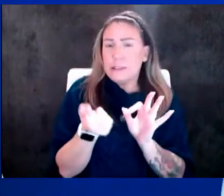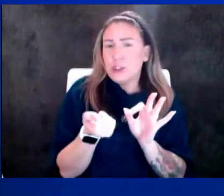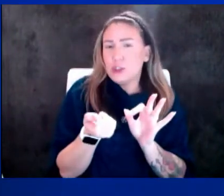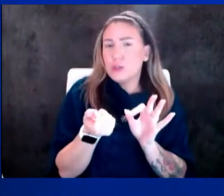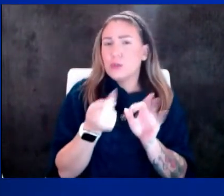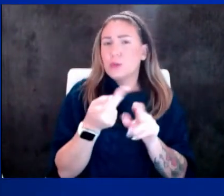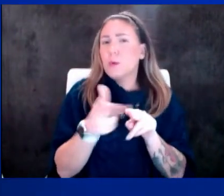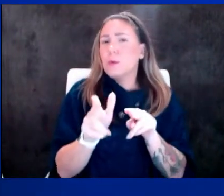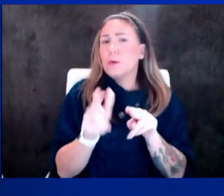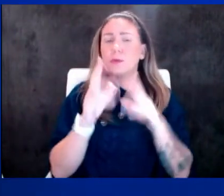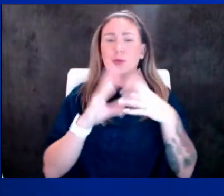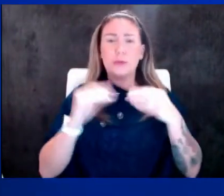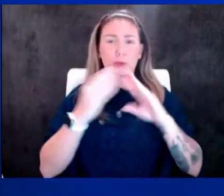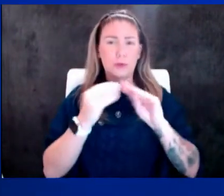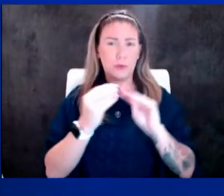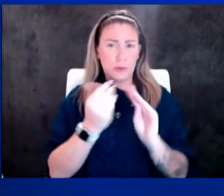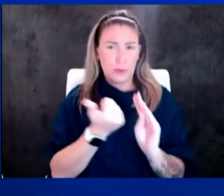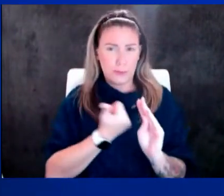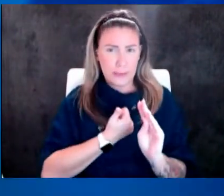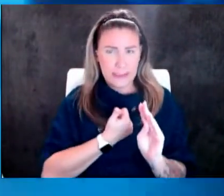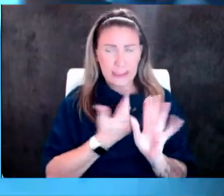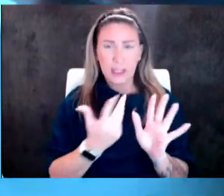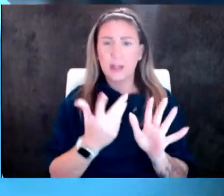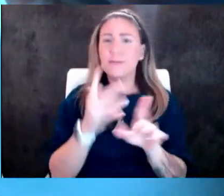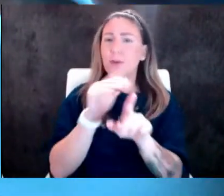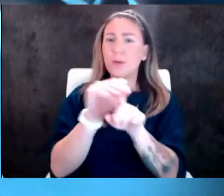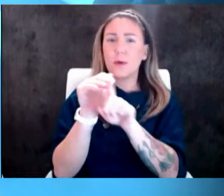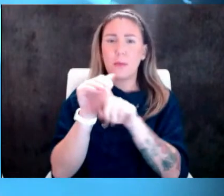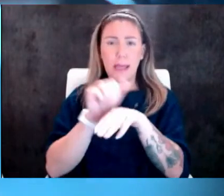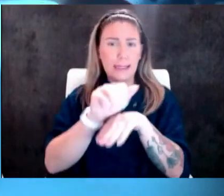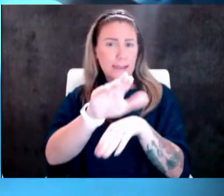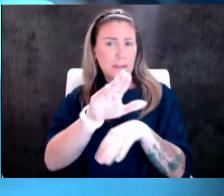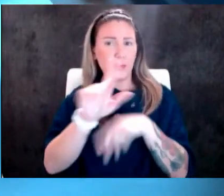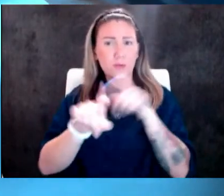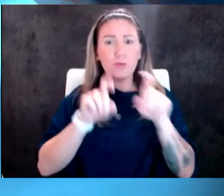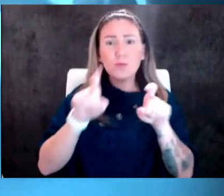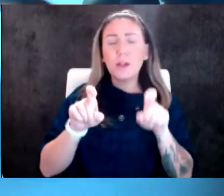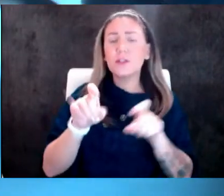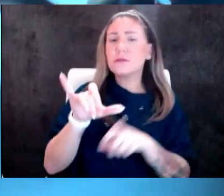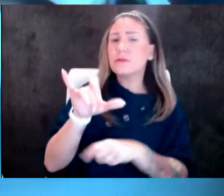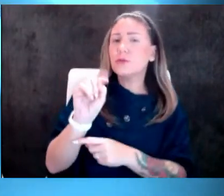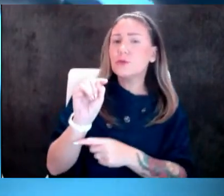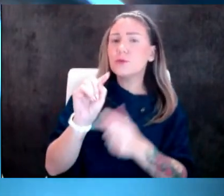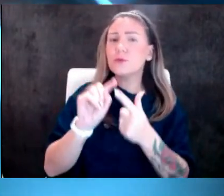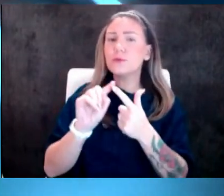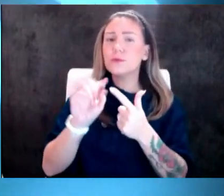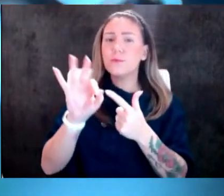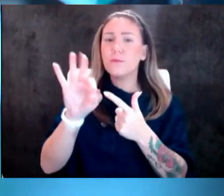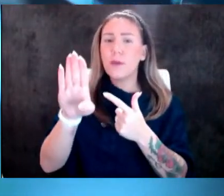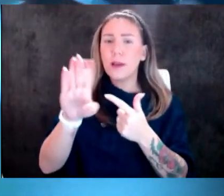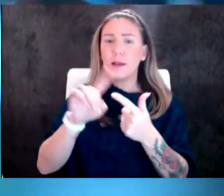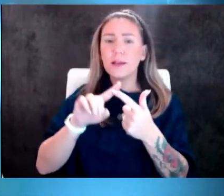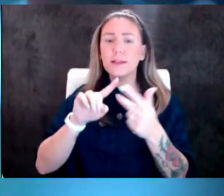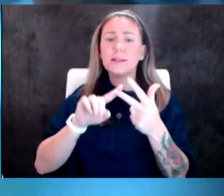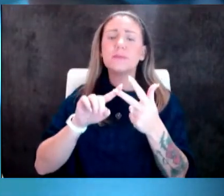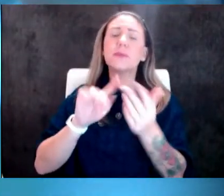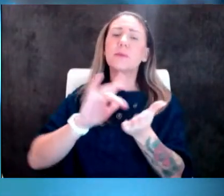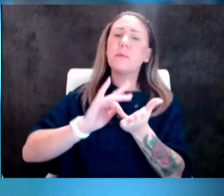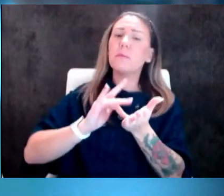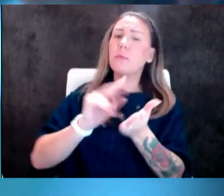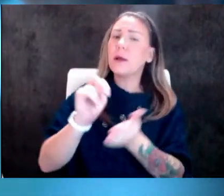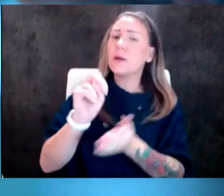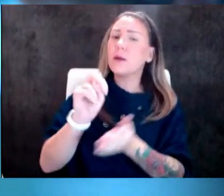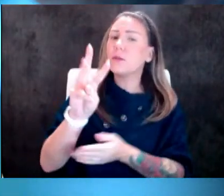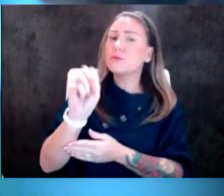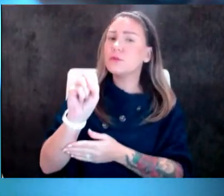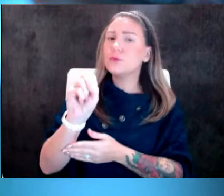myself. Before I go there, a reminder to take your questions, put them into YouTube, Facebook, and the Medical News Network. You'll find those links